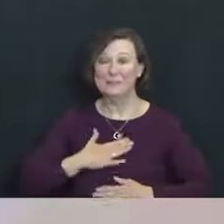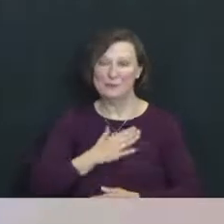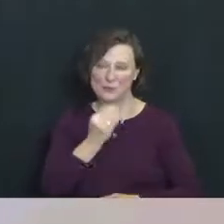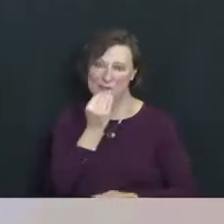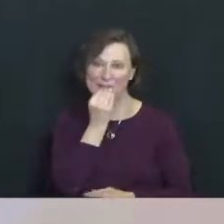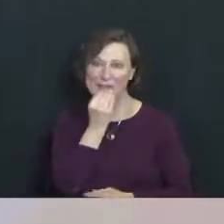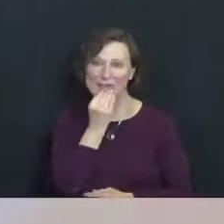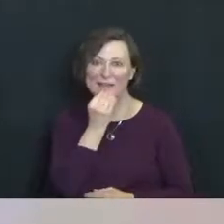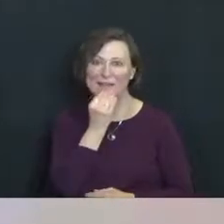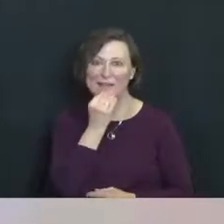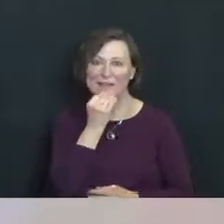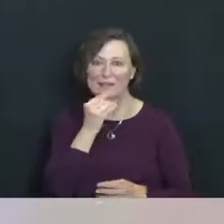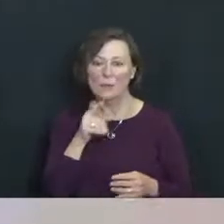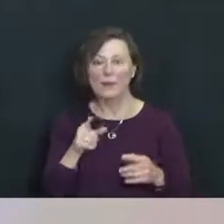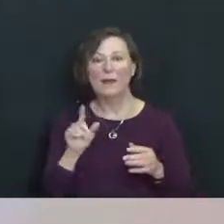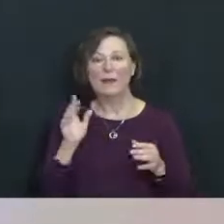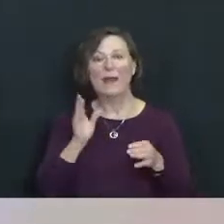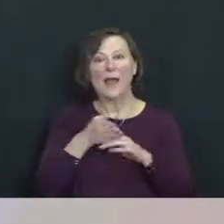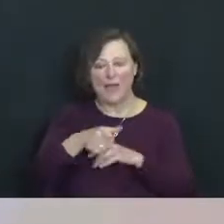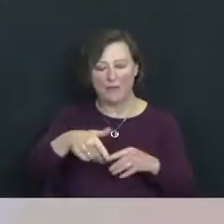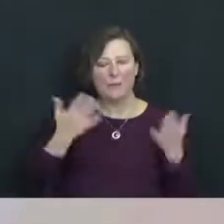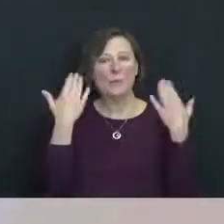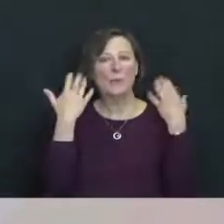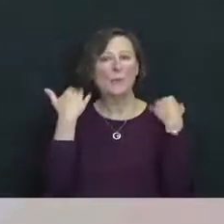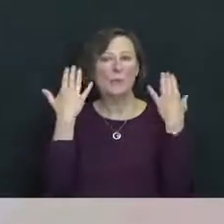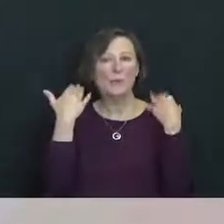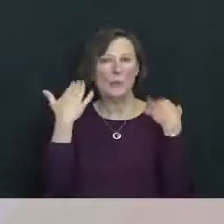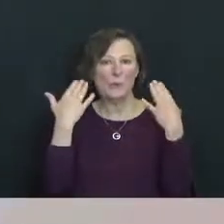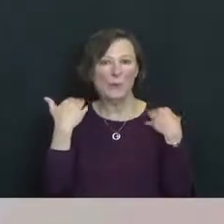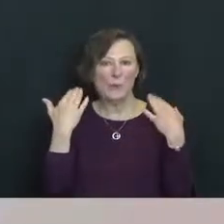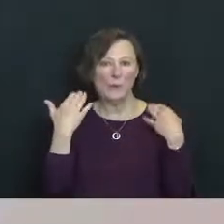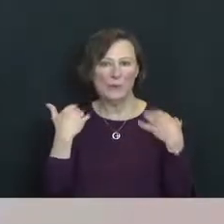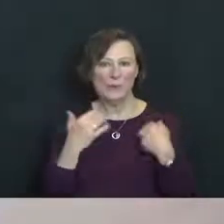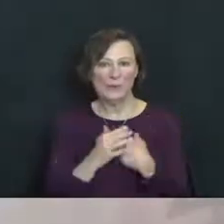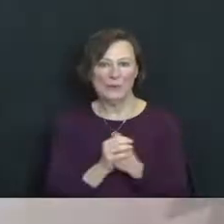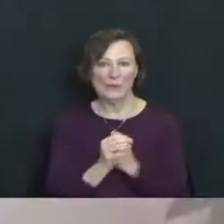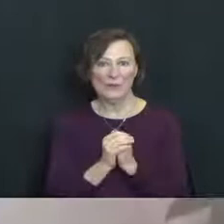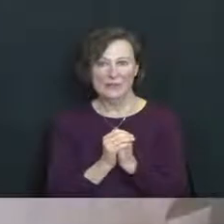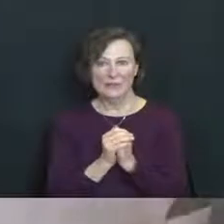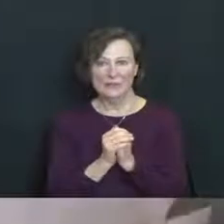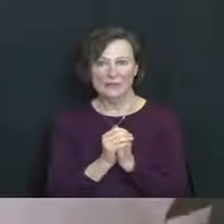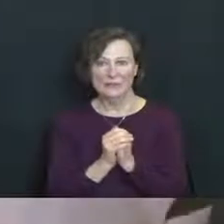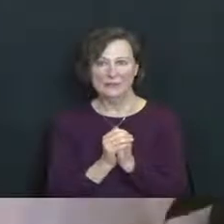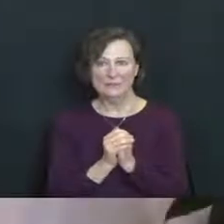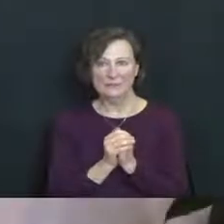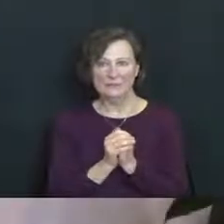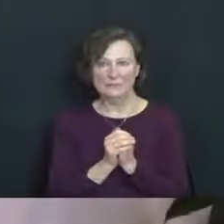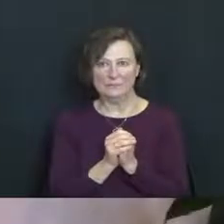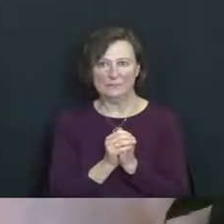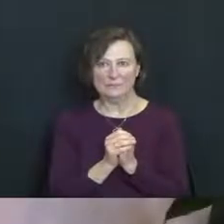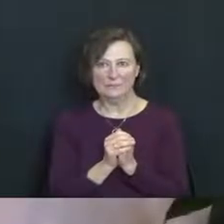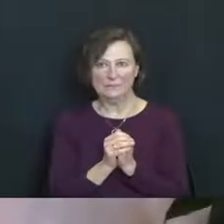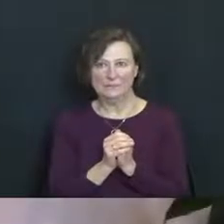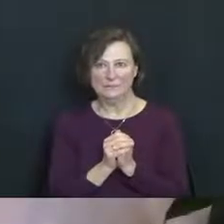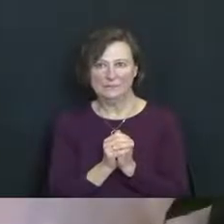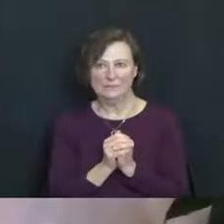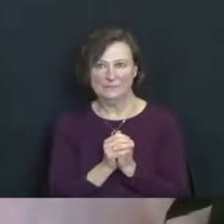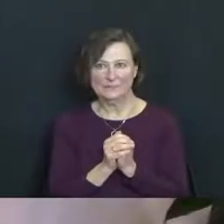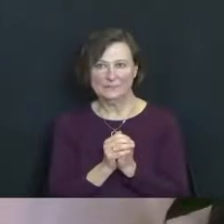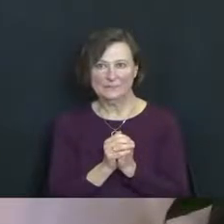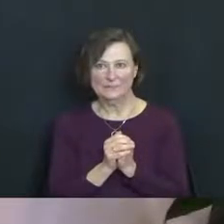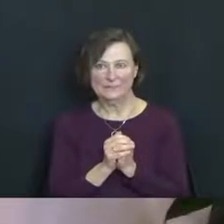once it cools down. And I remember to